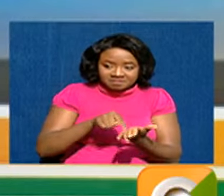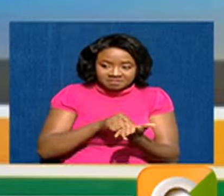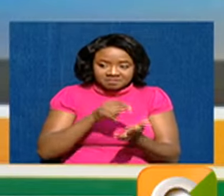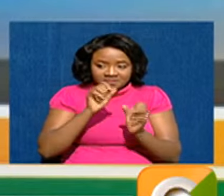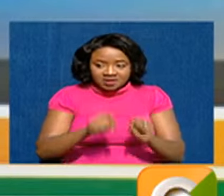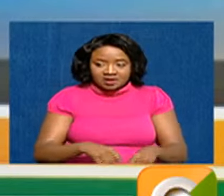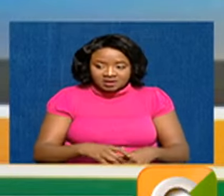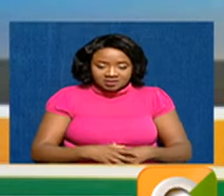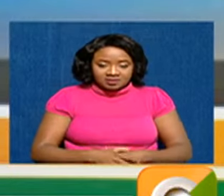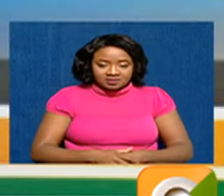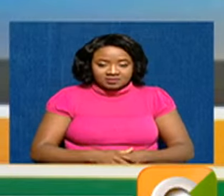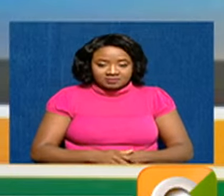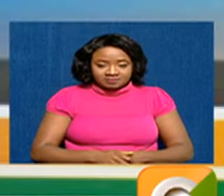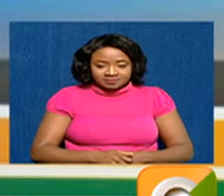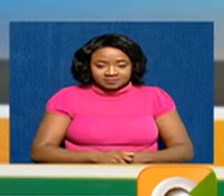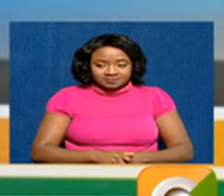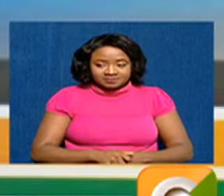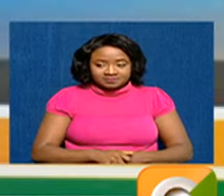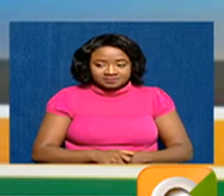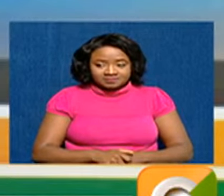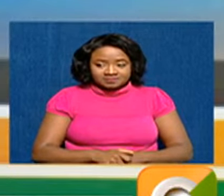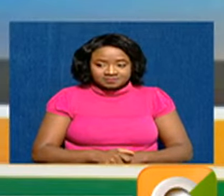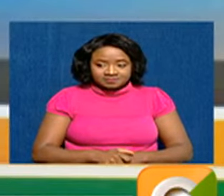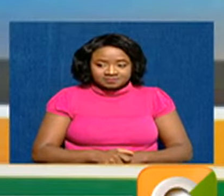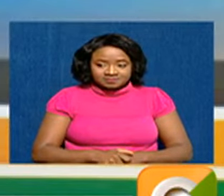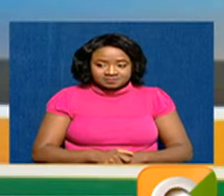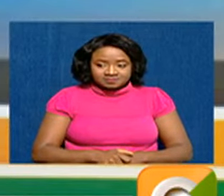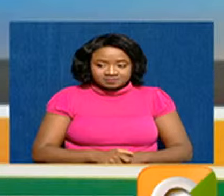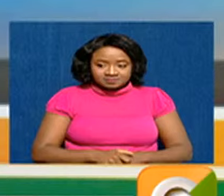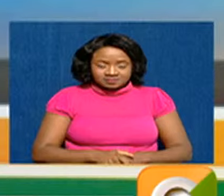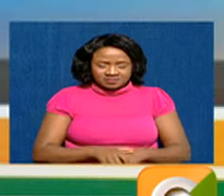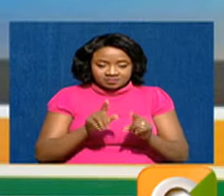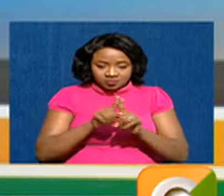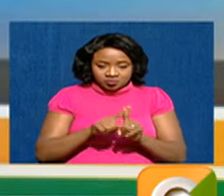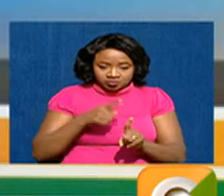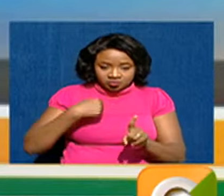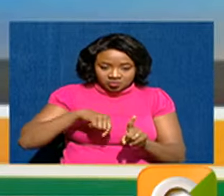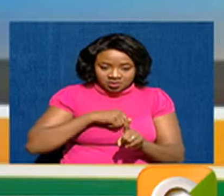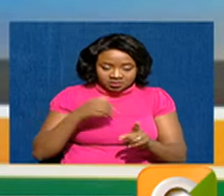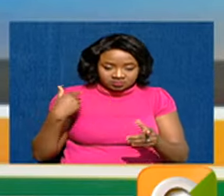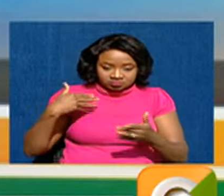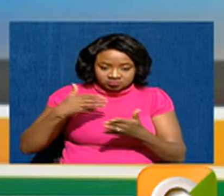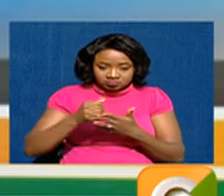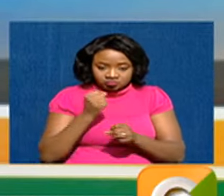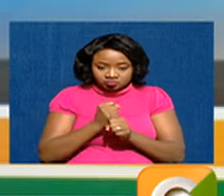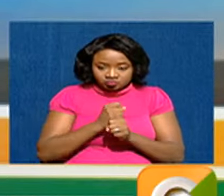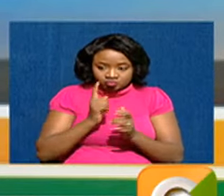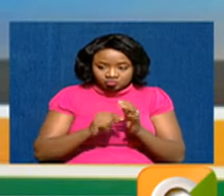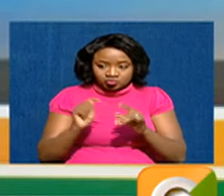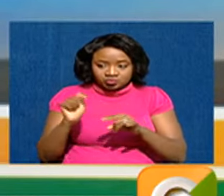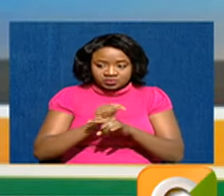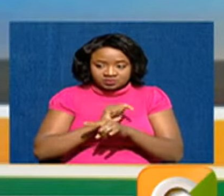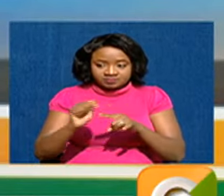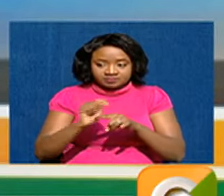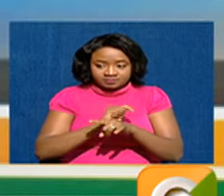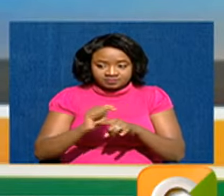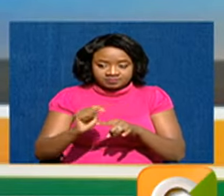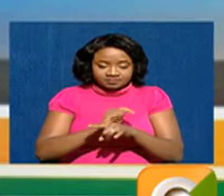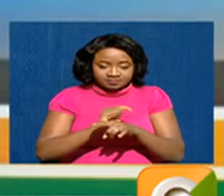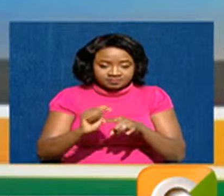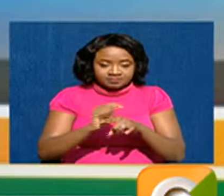of the merchants, you definitely need a smartphone. So we have been doing intensive trainings so that